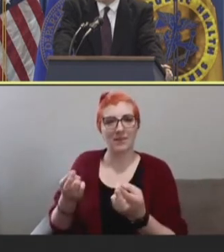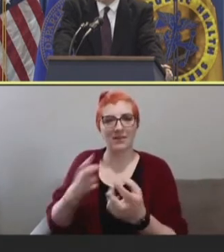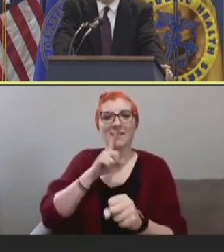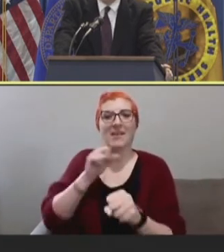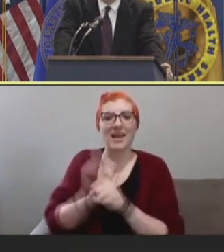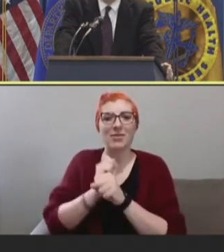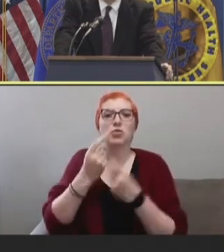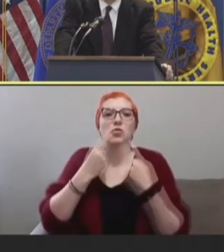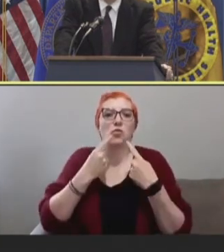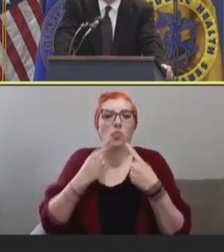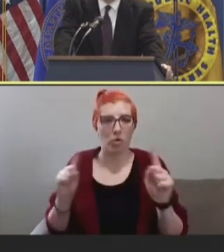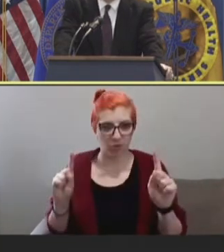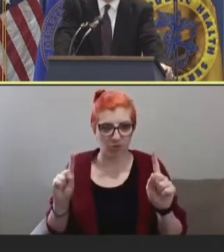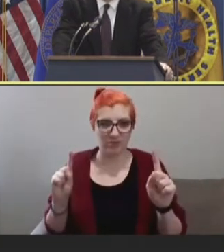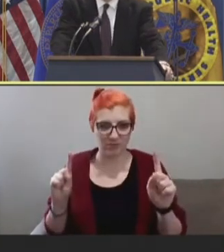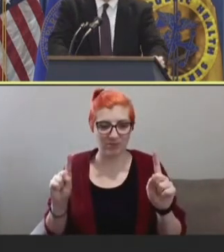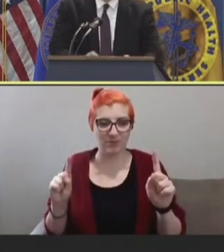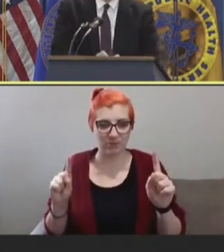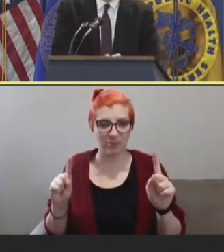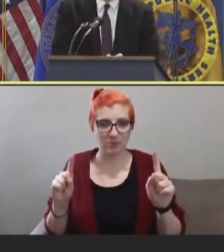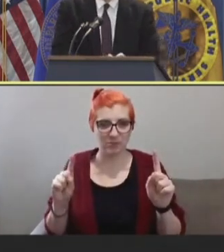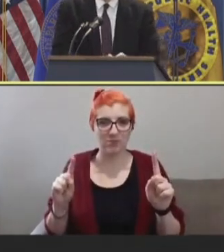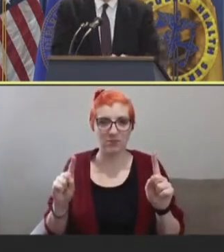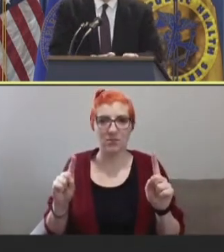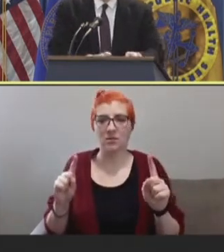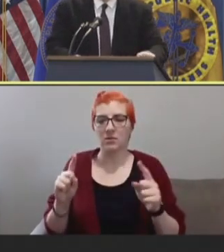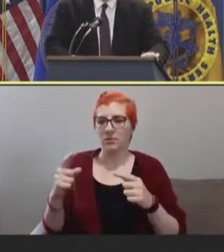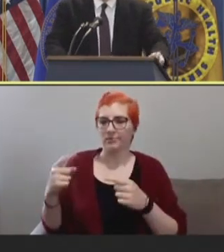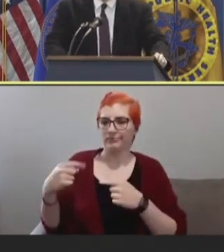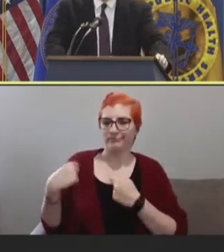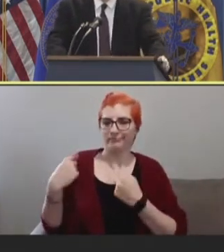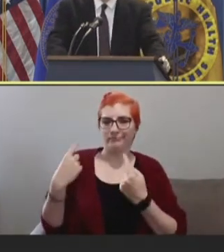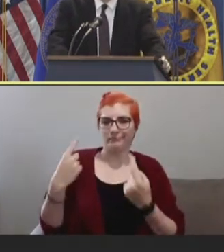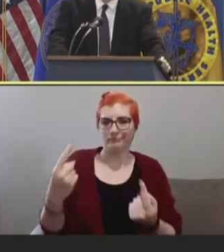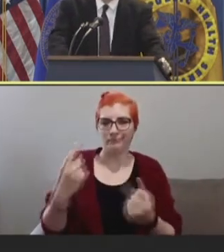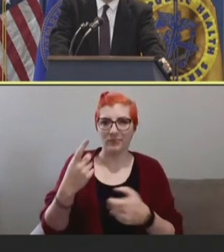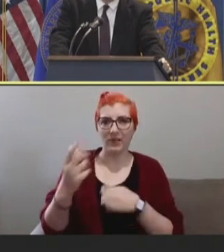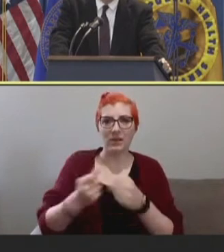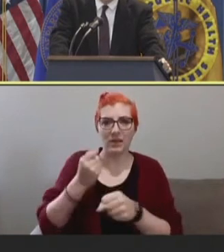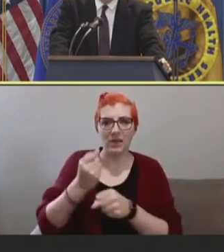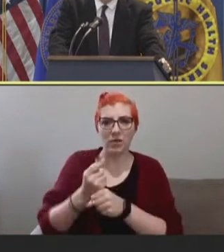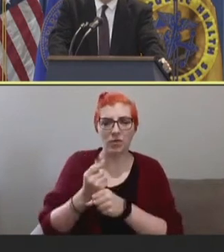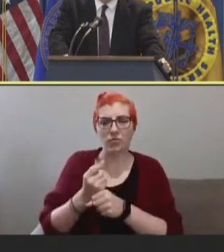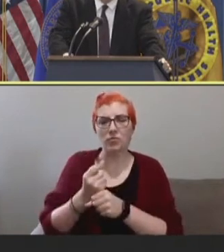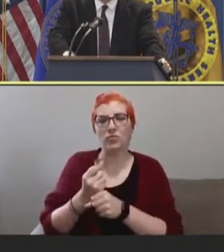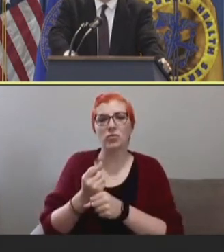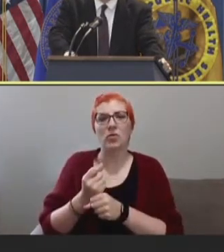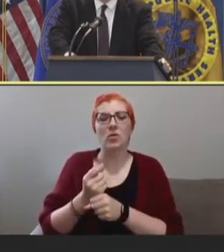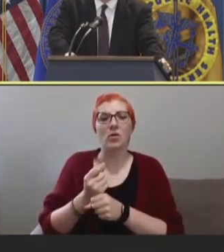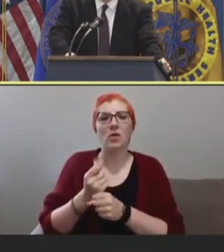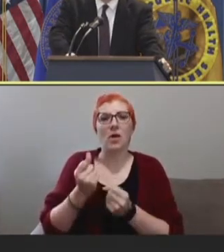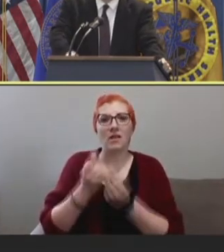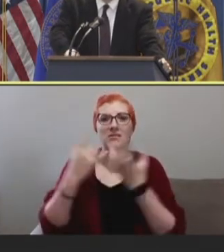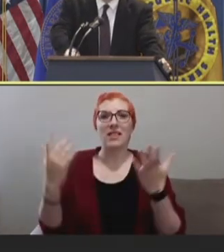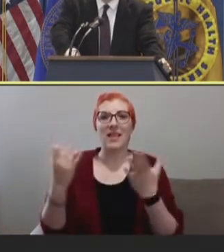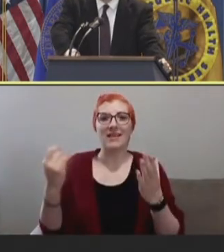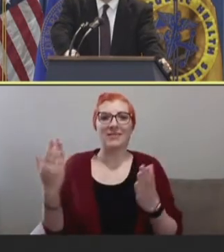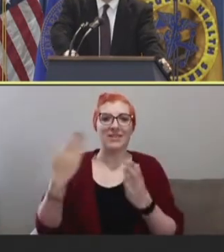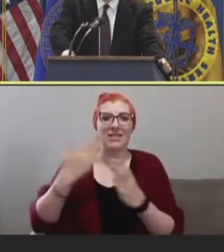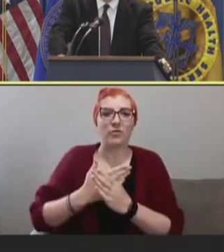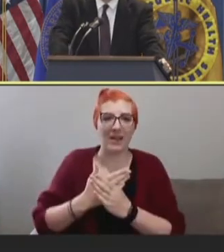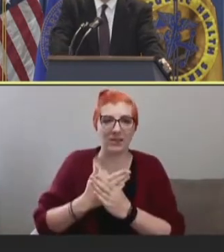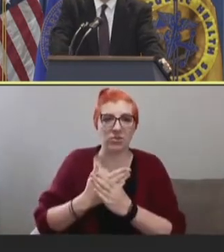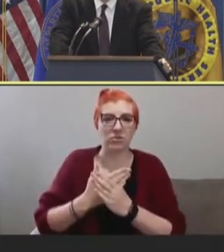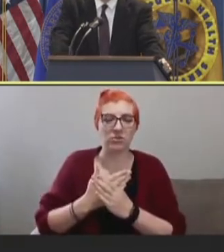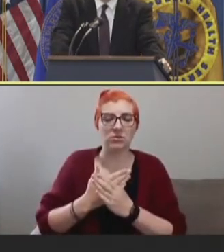works. There's been over the years a great number of interventions targeted